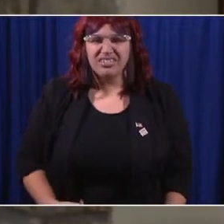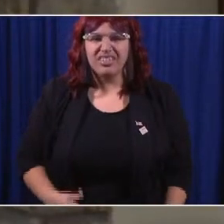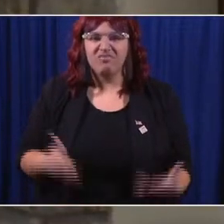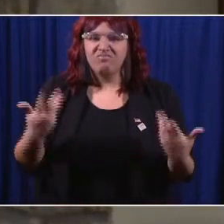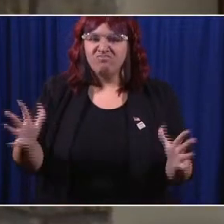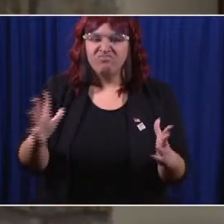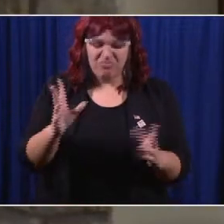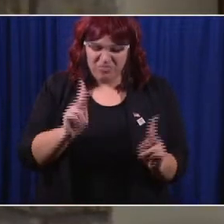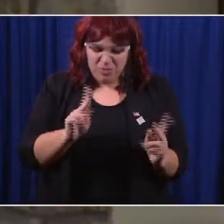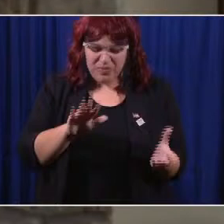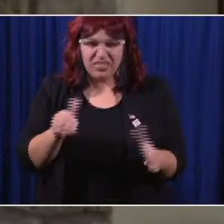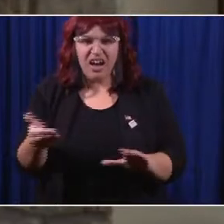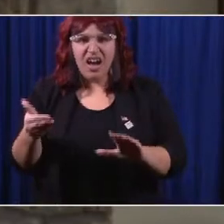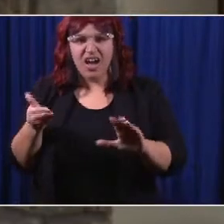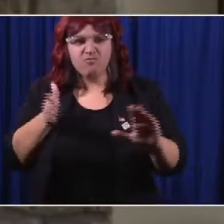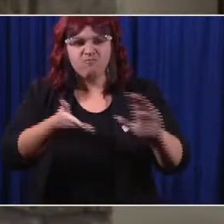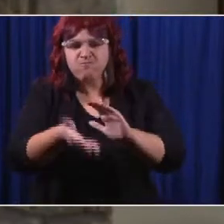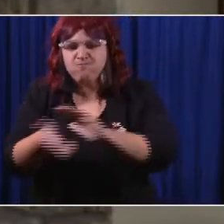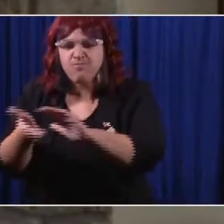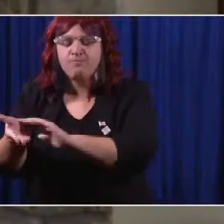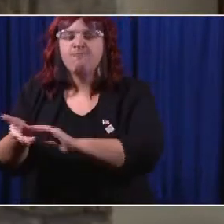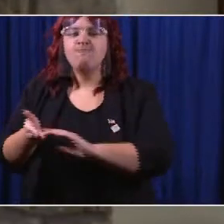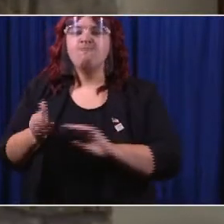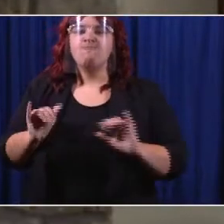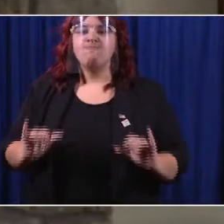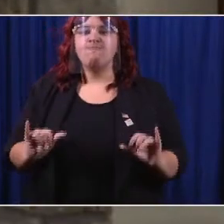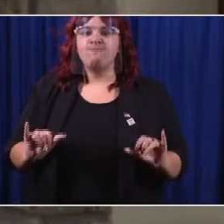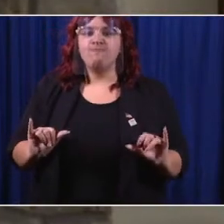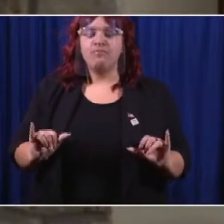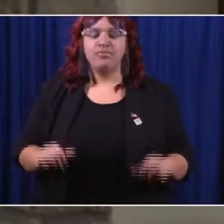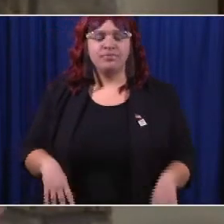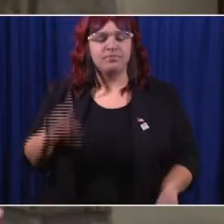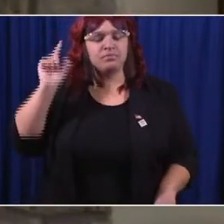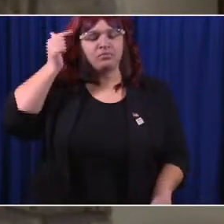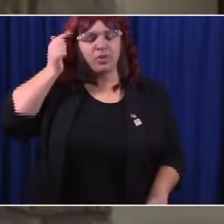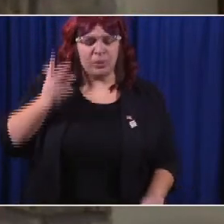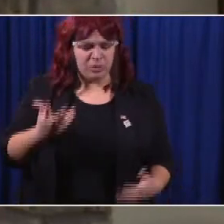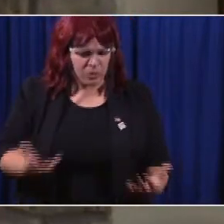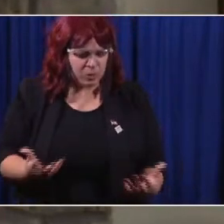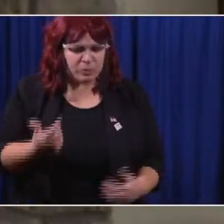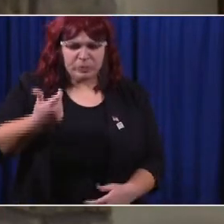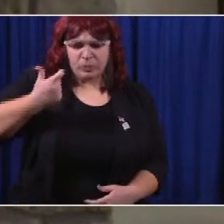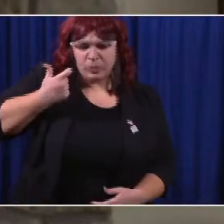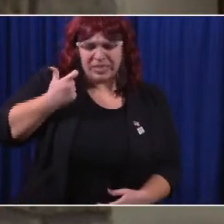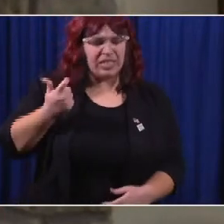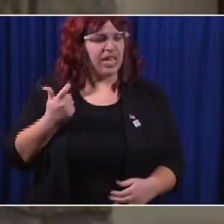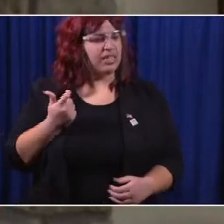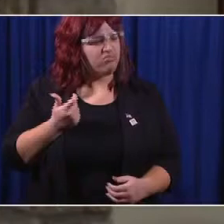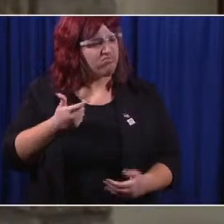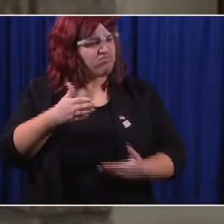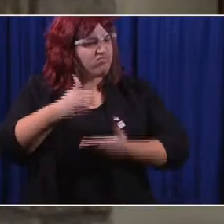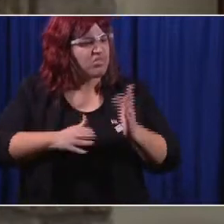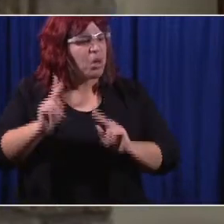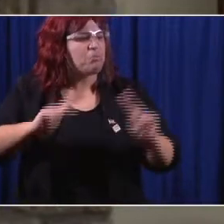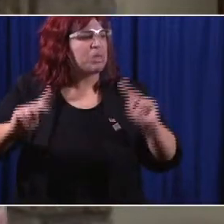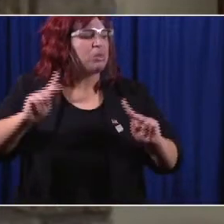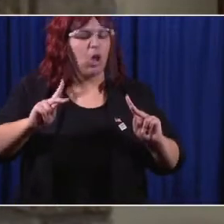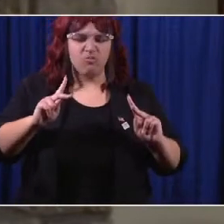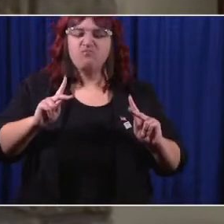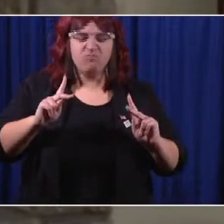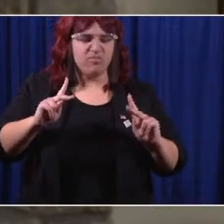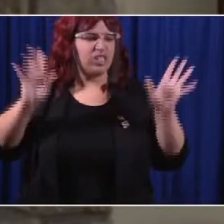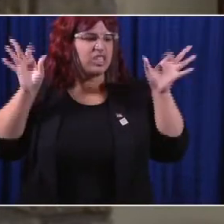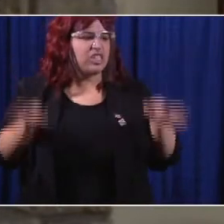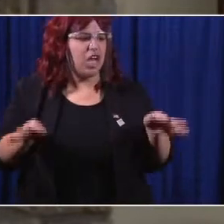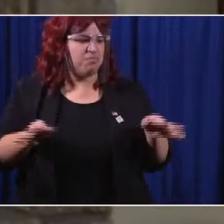have been outside their bubble. They may have been with other people. Sometimes they may have traveled. We see on the national news all the people